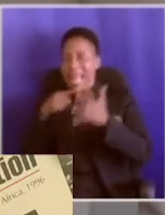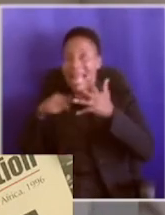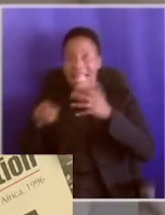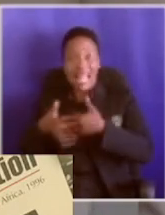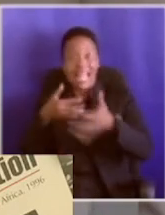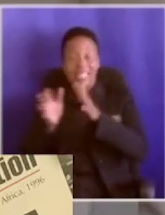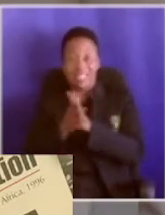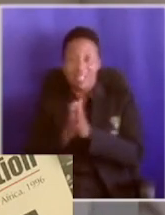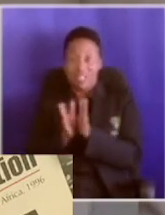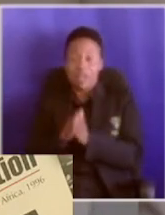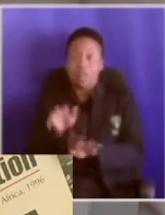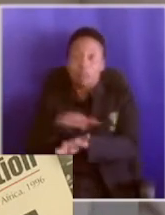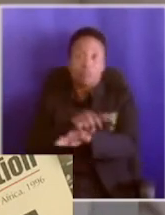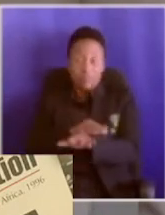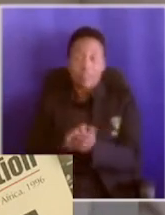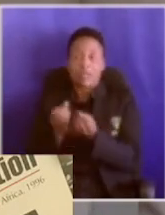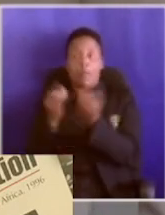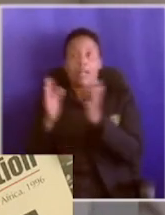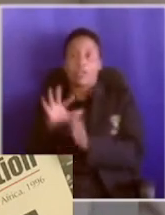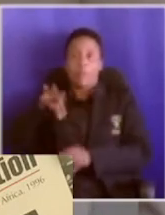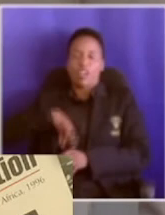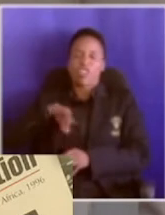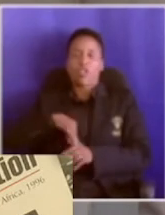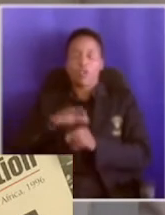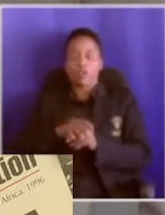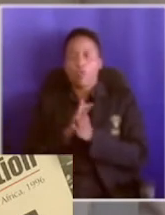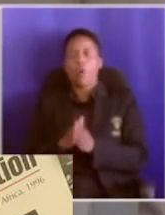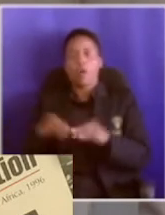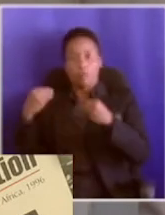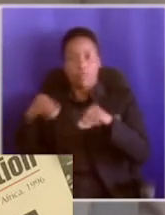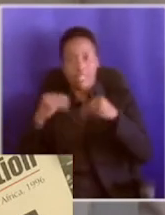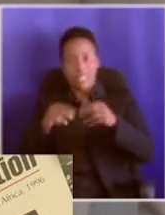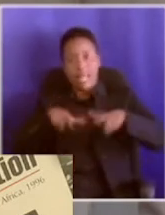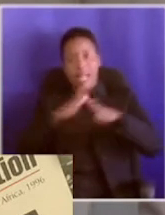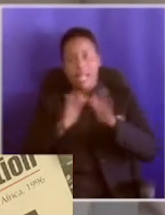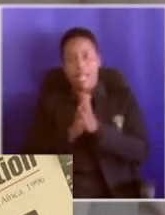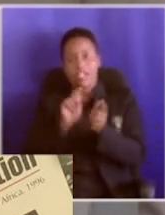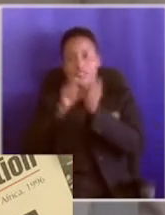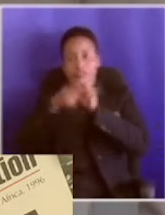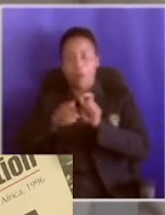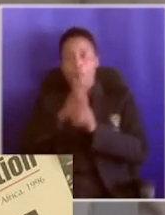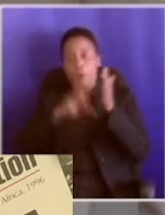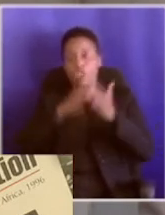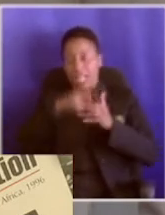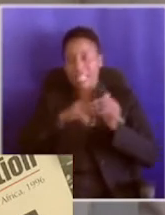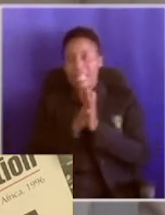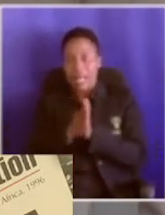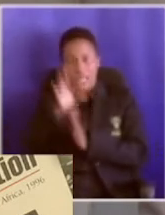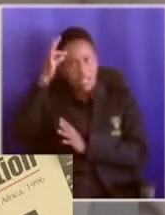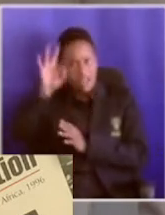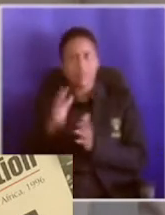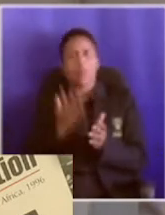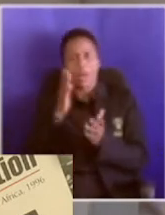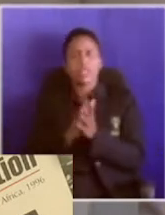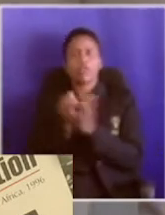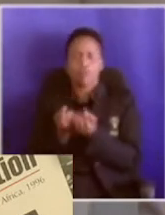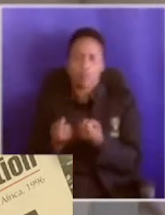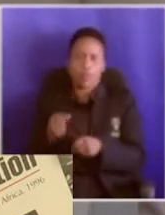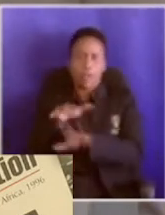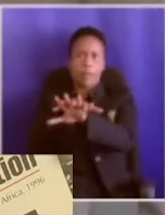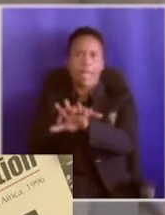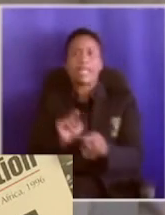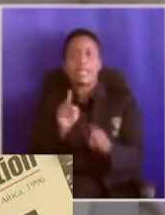in multi-beneficiary cooperative land reform projects that government has tended to implement and that are